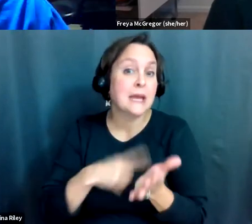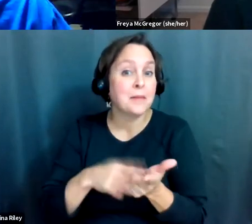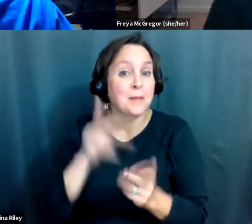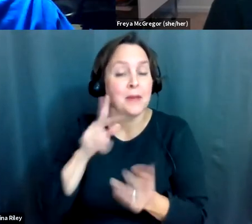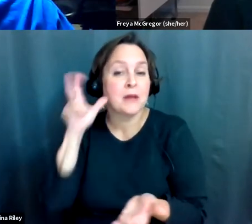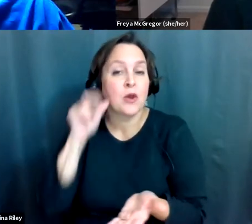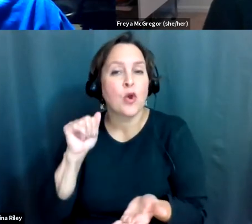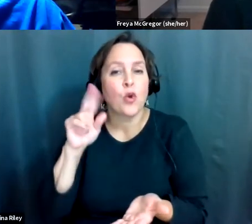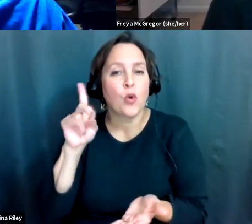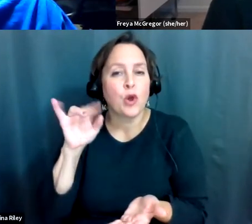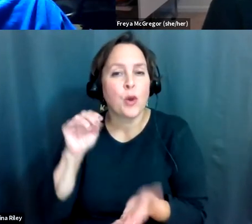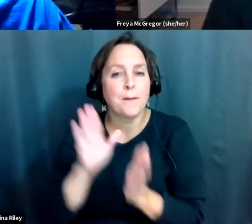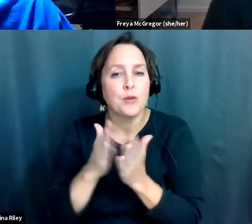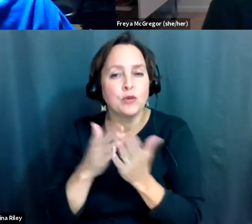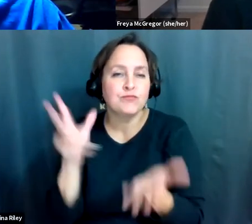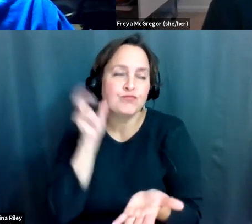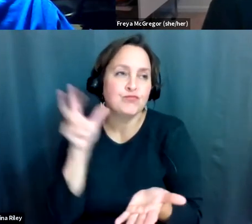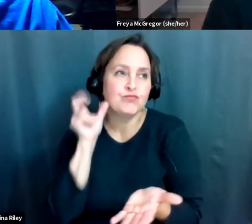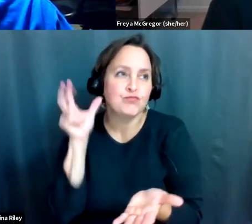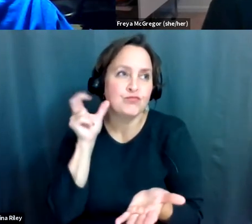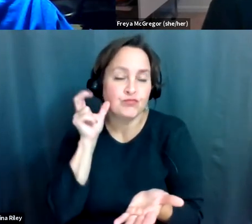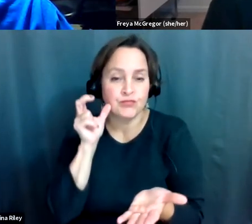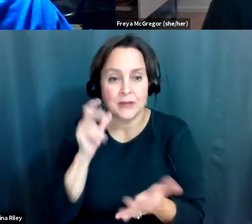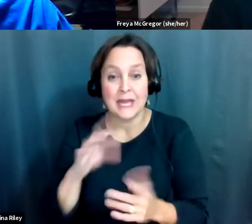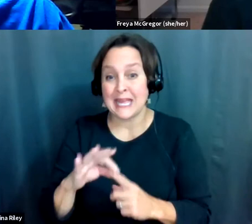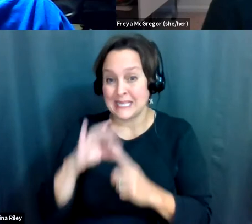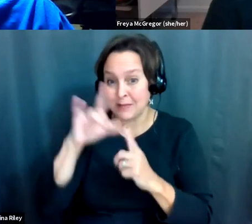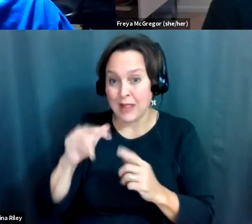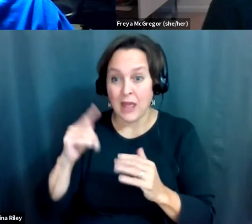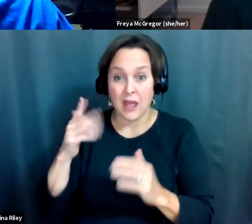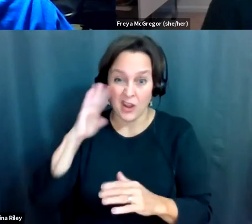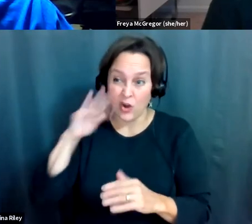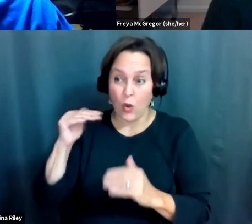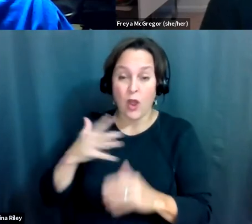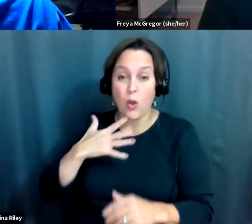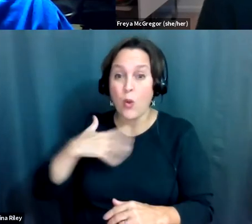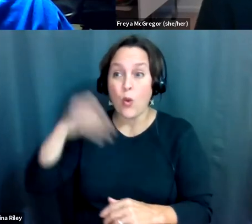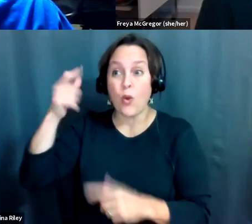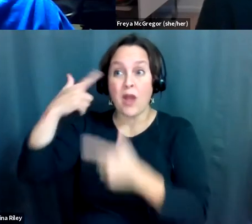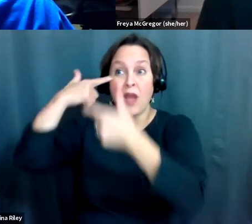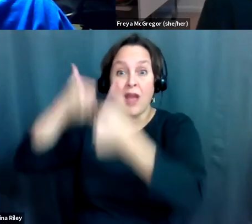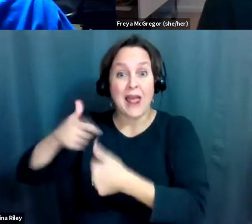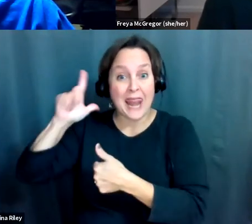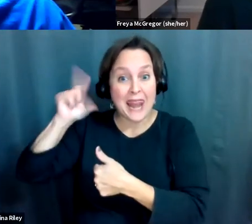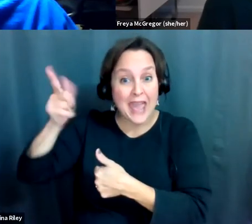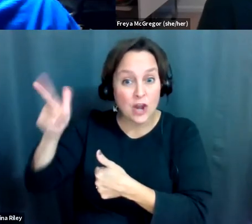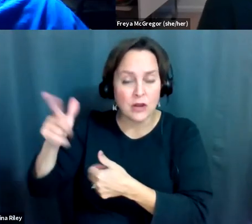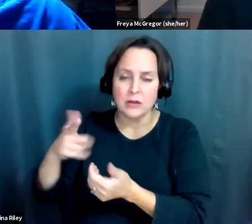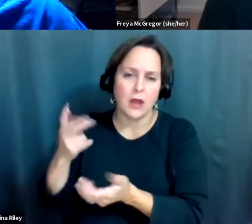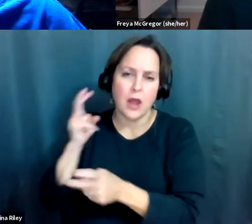instead of reading, um, especially adults who lose their sight, find it very difficult to learn, learn braille because it is,